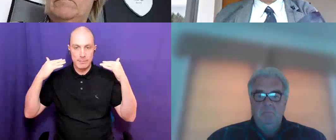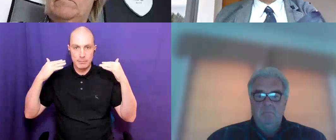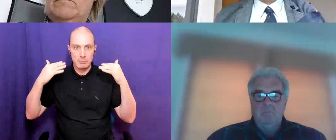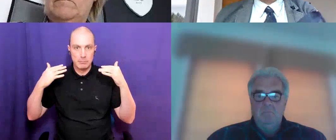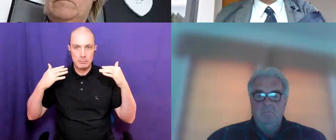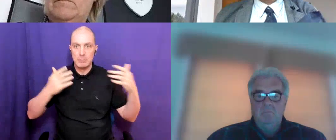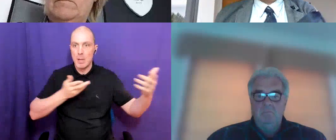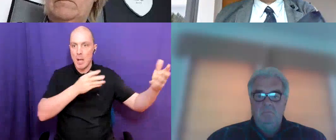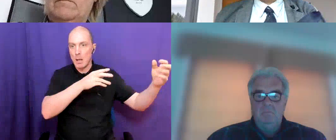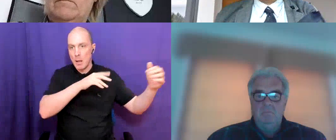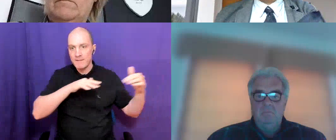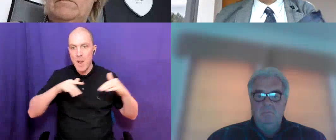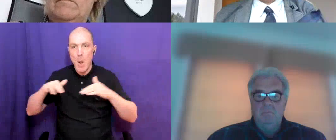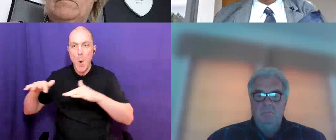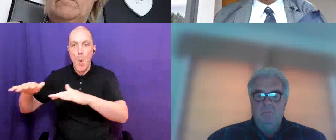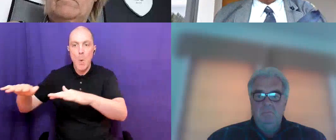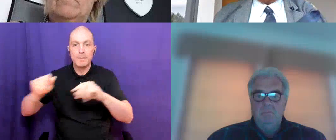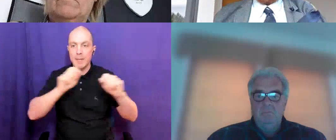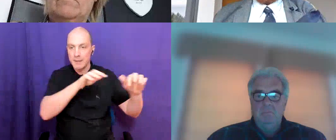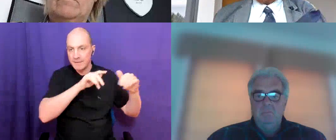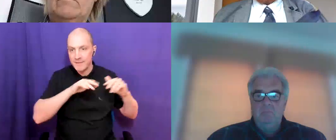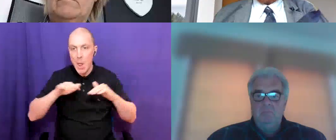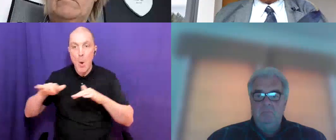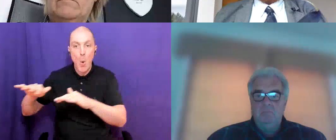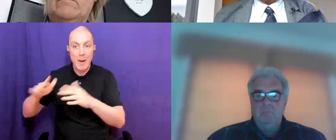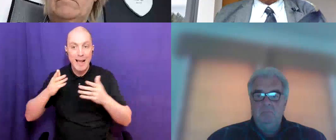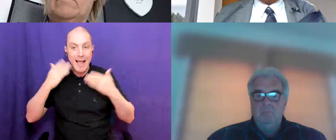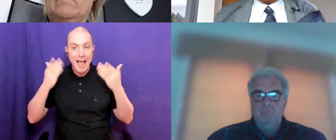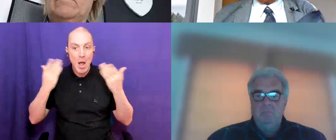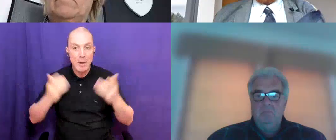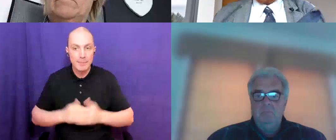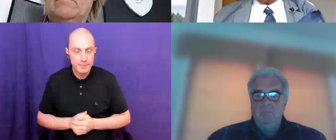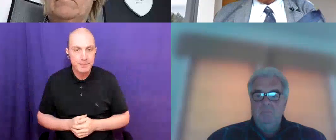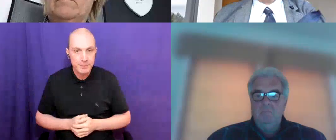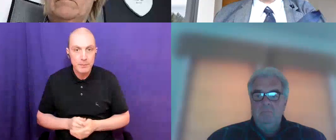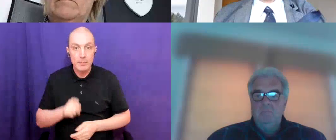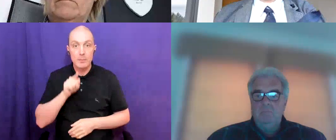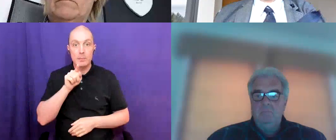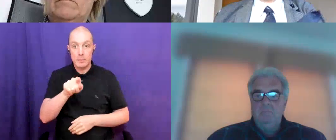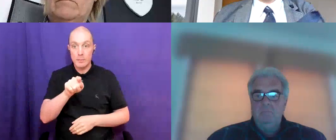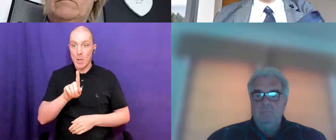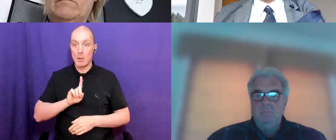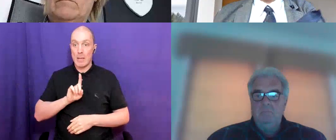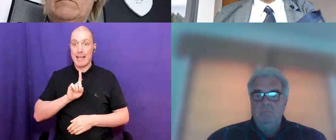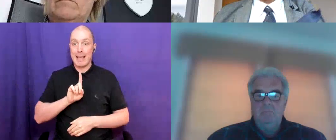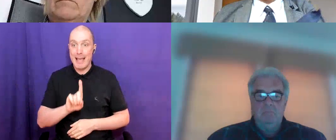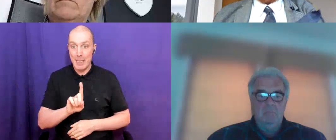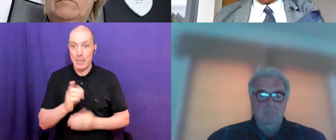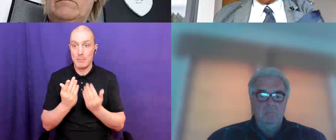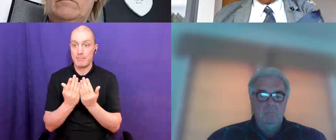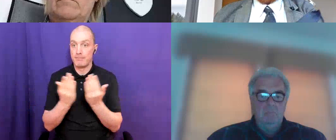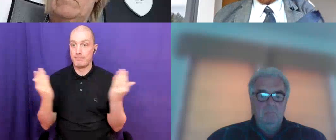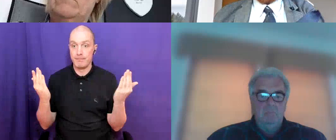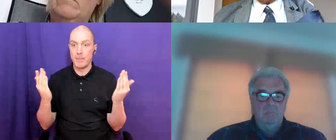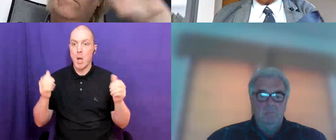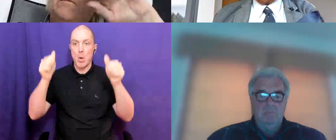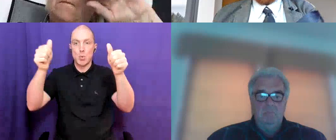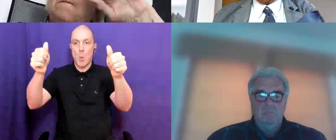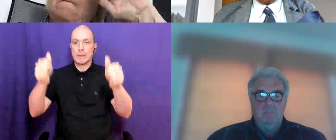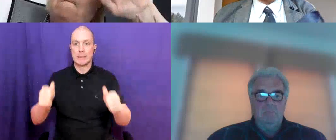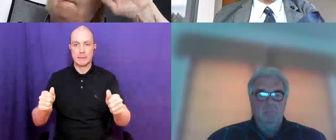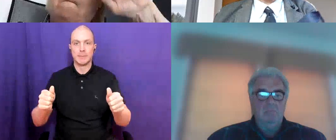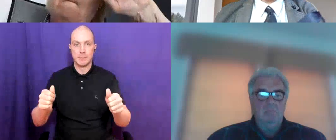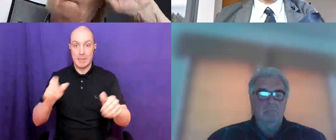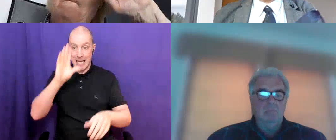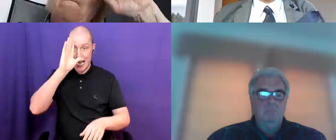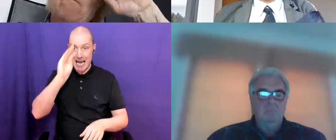venues. So on entry to the polling places, we will have notices. Just a reminder, there will be a notice displayed